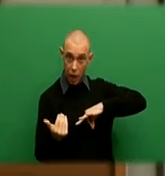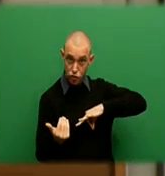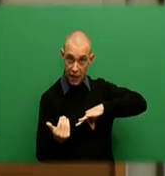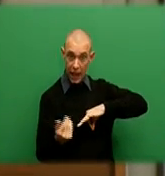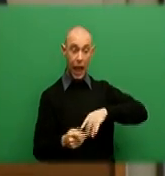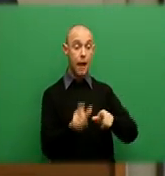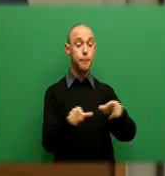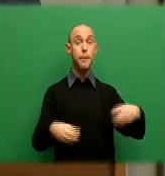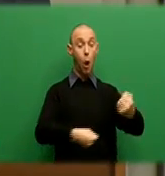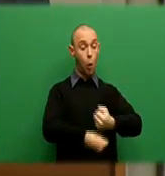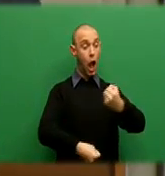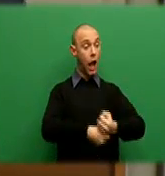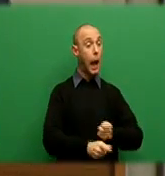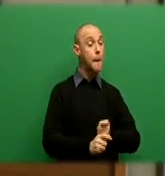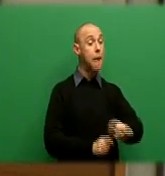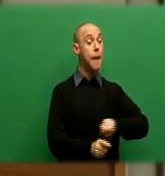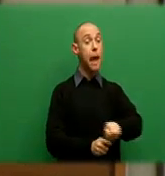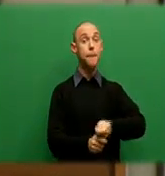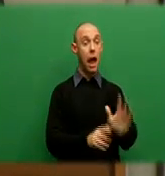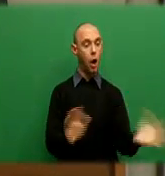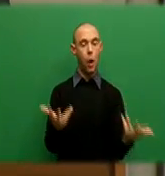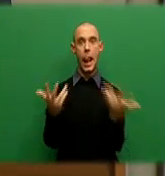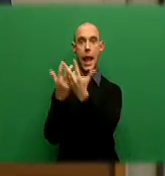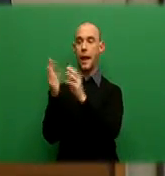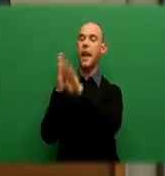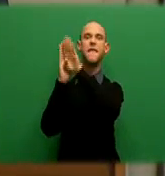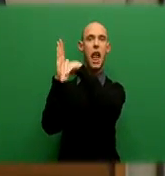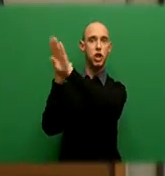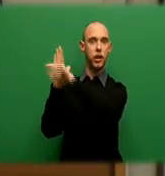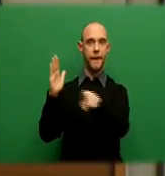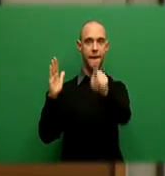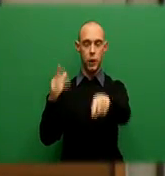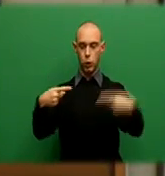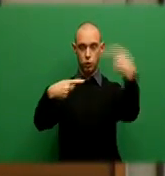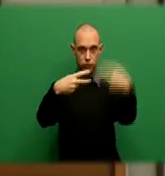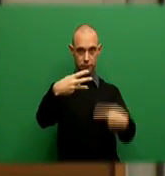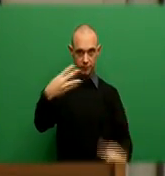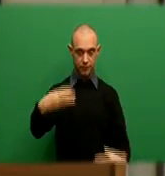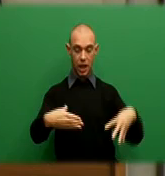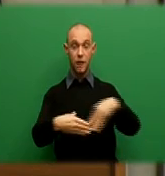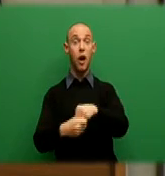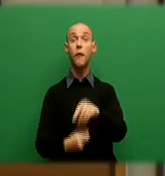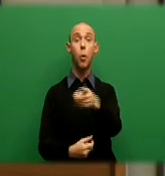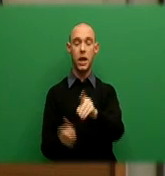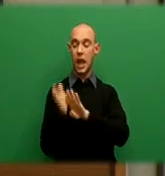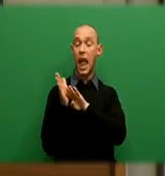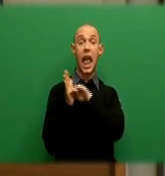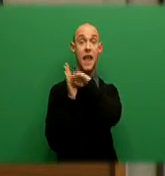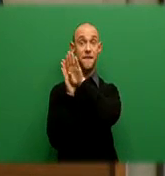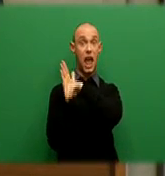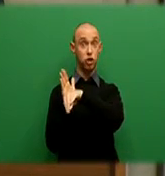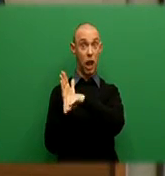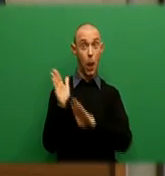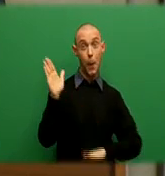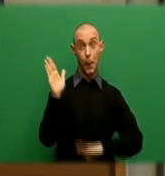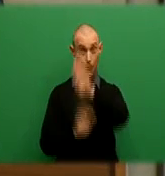in excess of inflation. These factors include rising inflation and higher interest